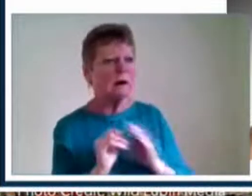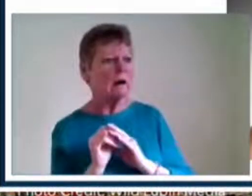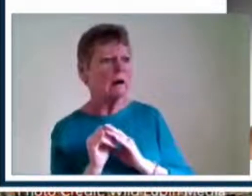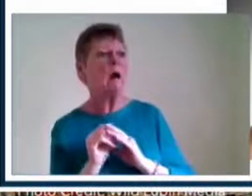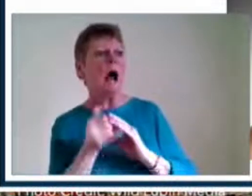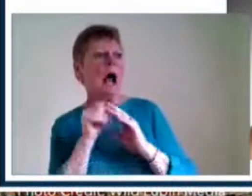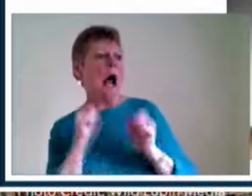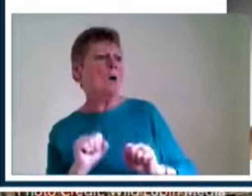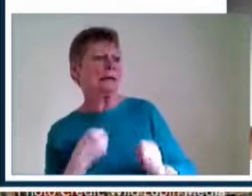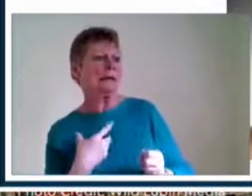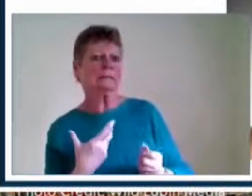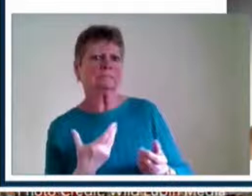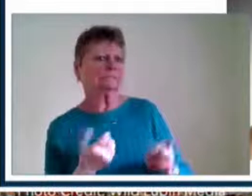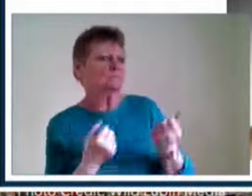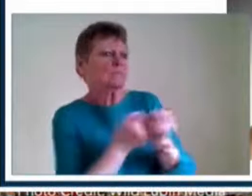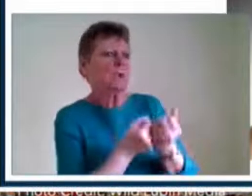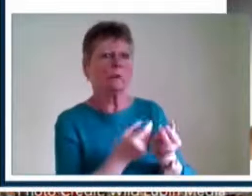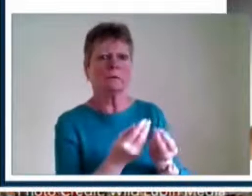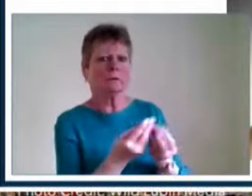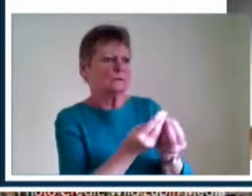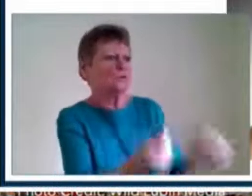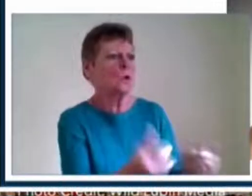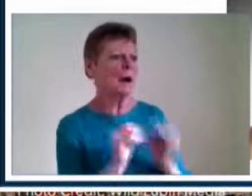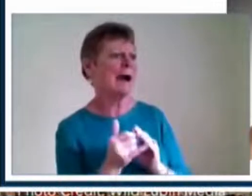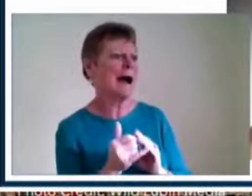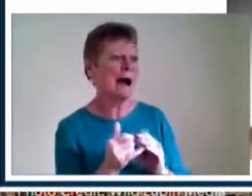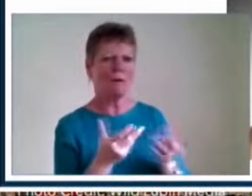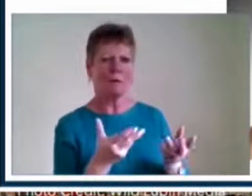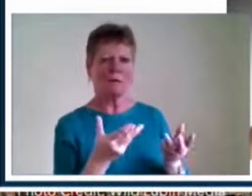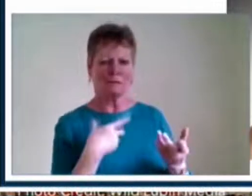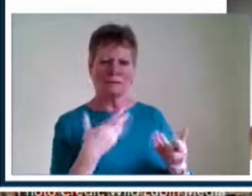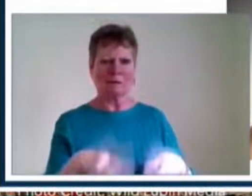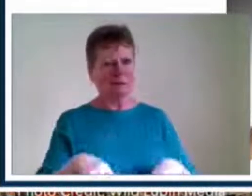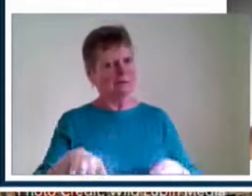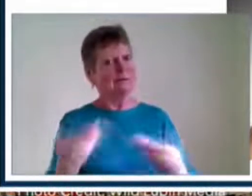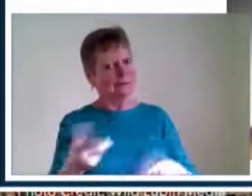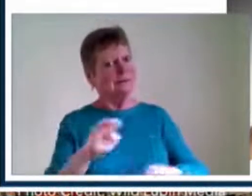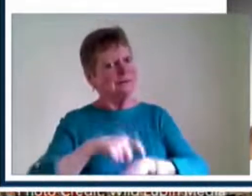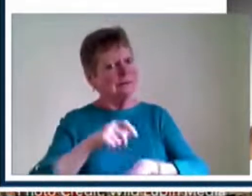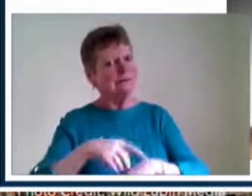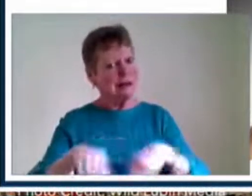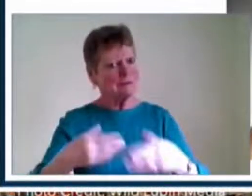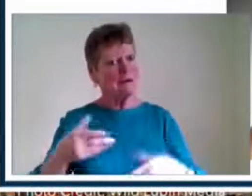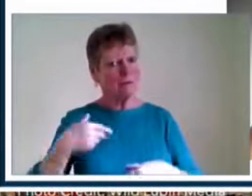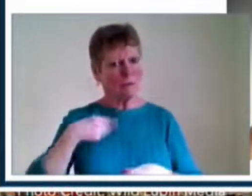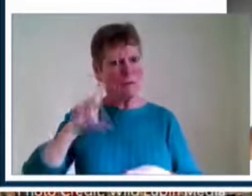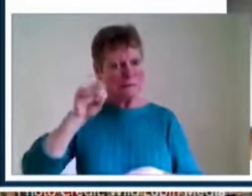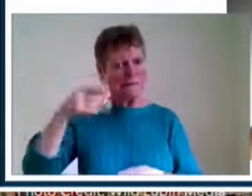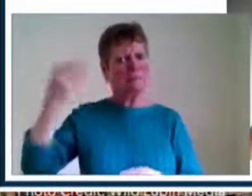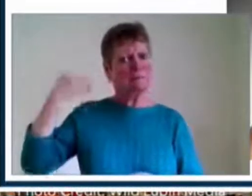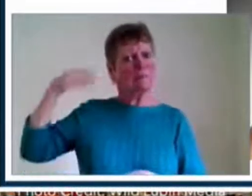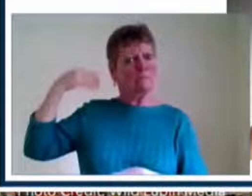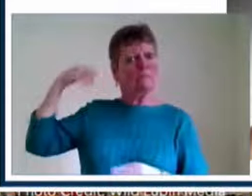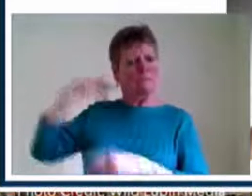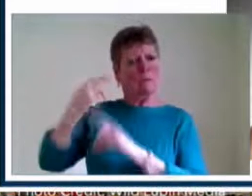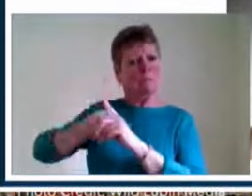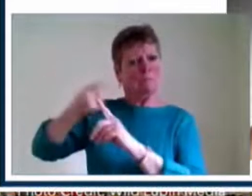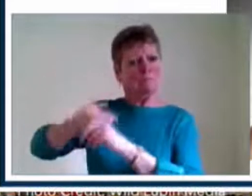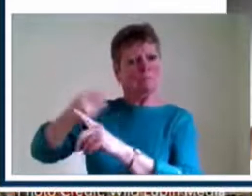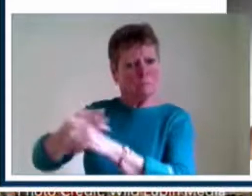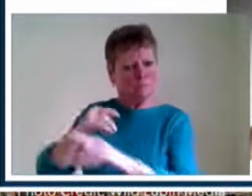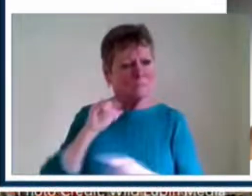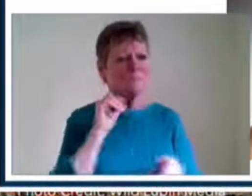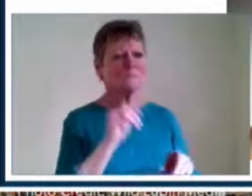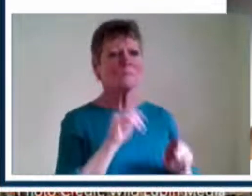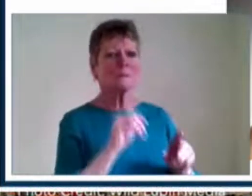effective? So that's why it takes time, but it worked. We did this for a number of months, and we were leading. At the end of the day, when we got